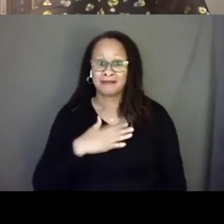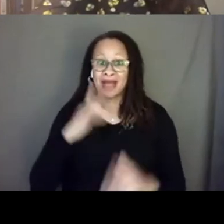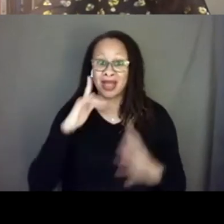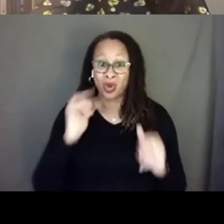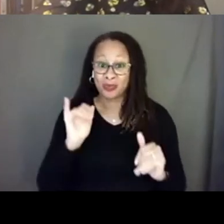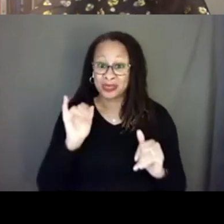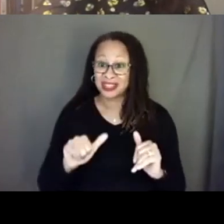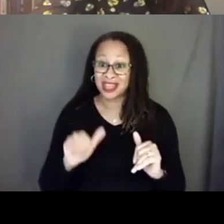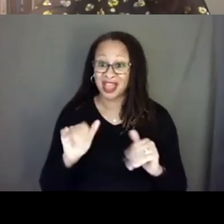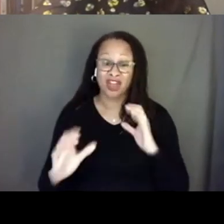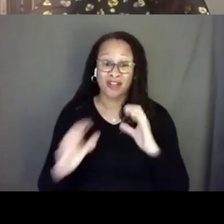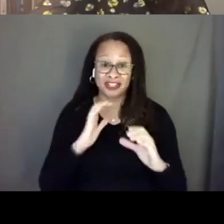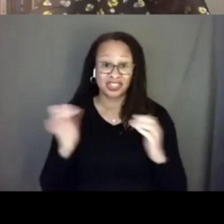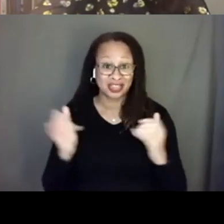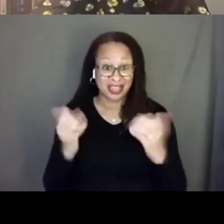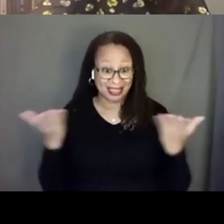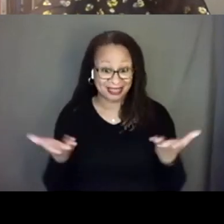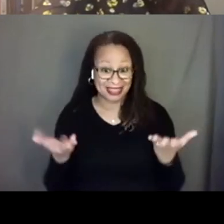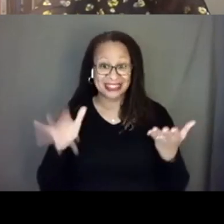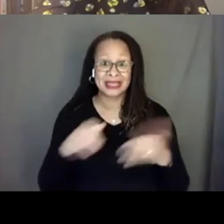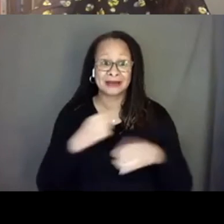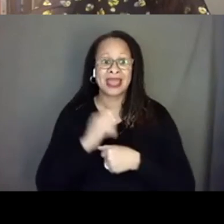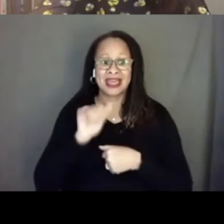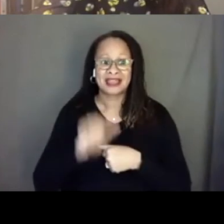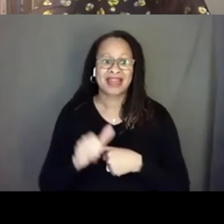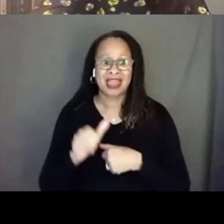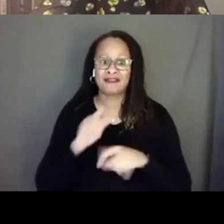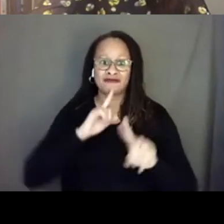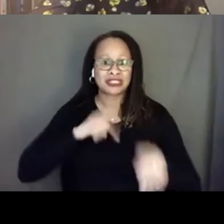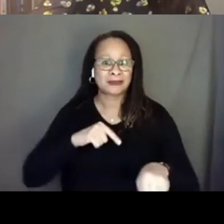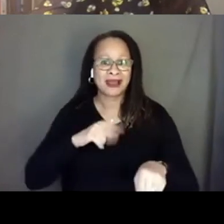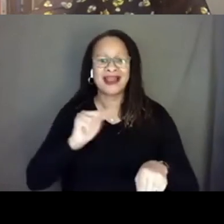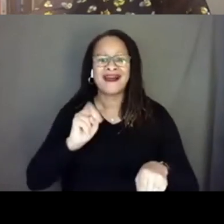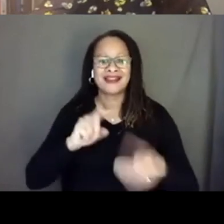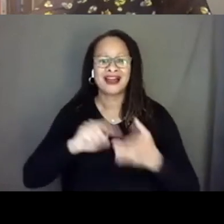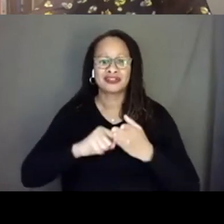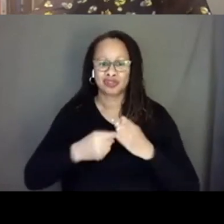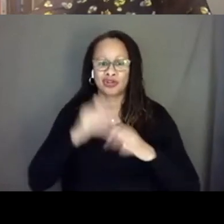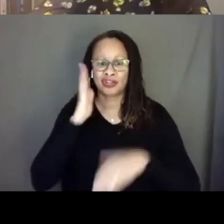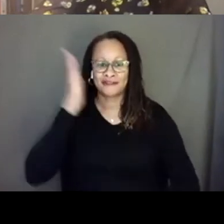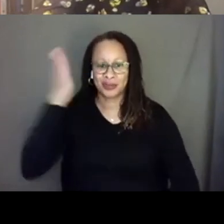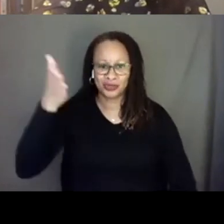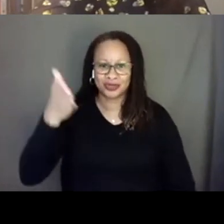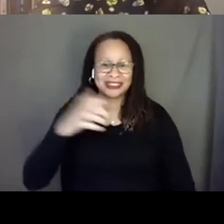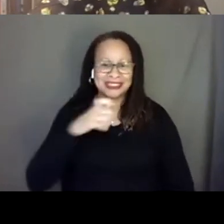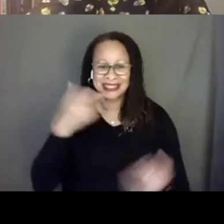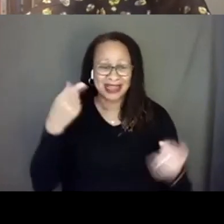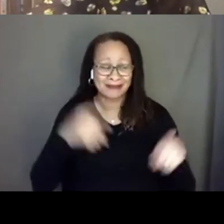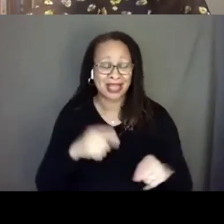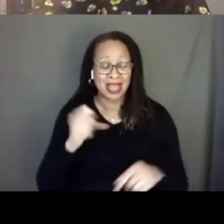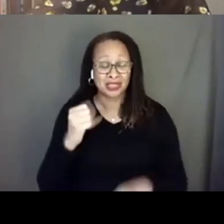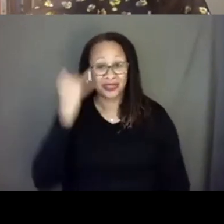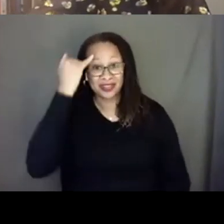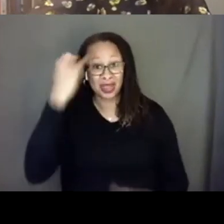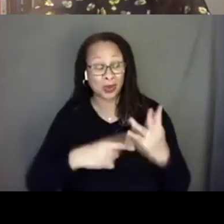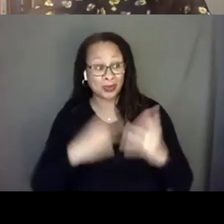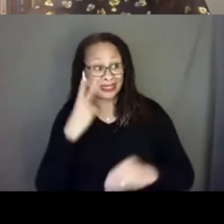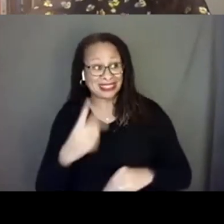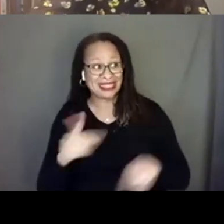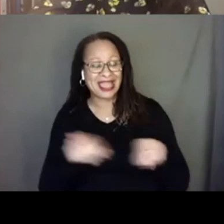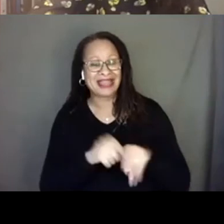conversations like these can sort of make that response a non-starter in the future, so that the idea of what we see as the